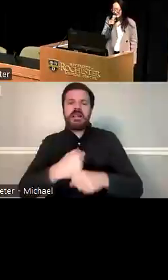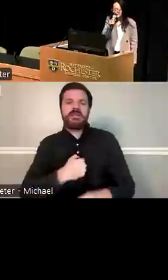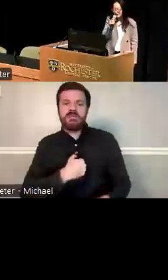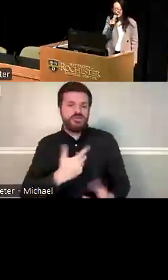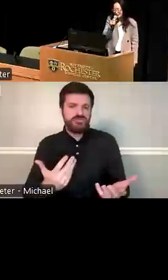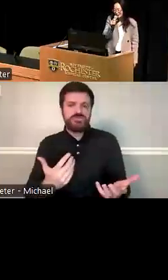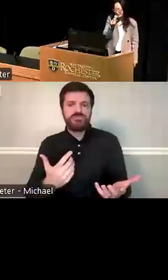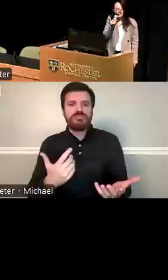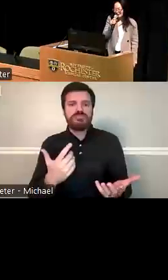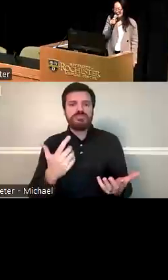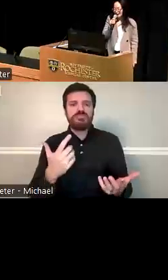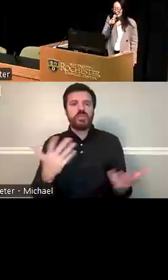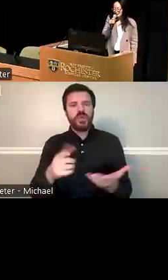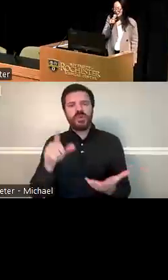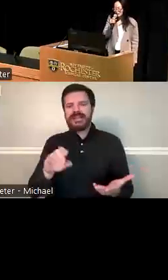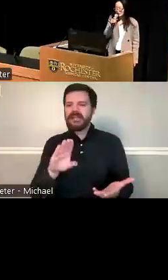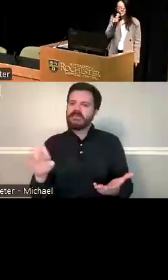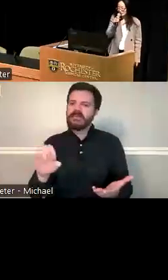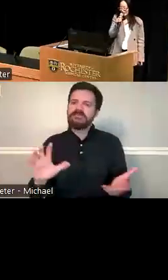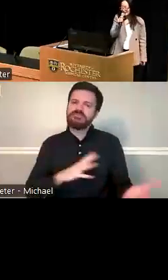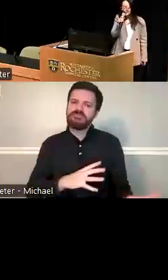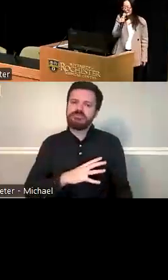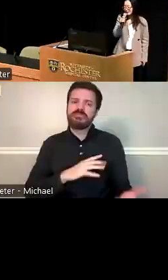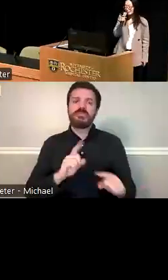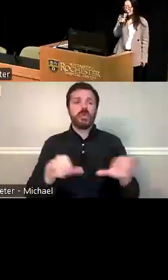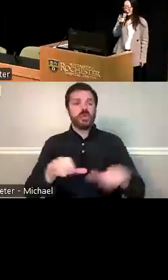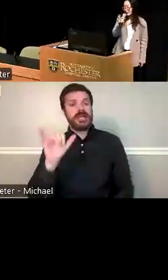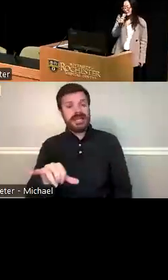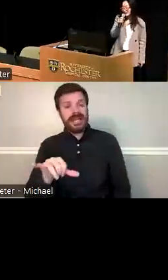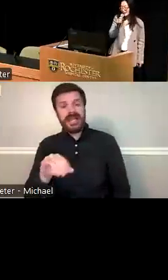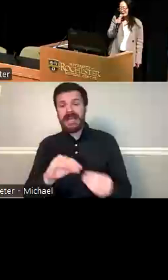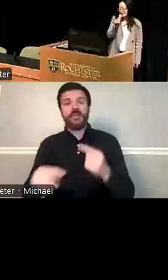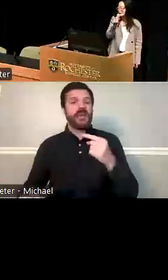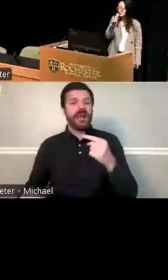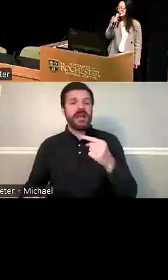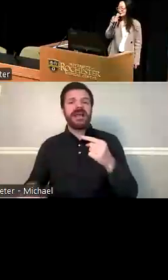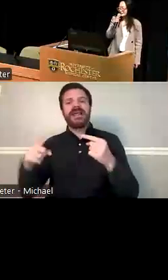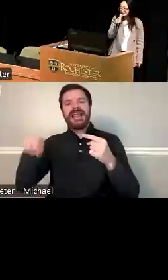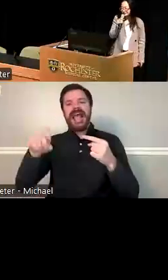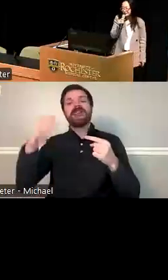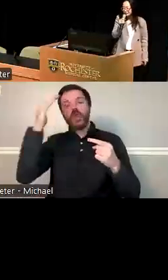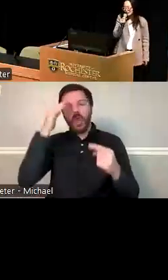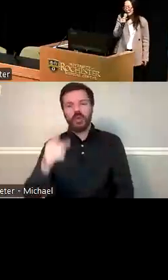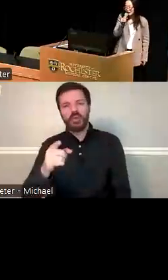need to be when you need to be it. But in order to do that, number one, they have to know you.